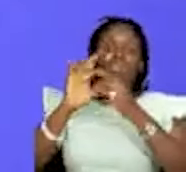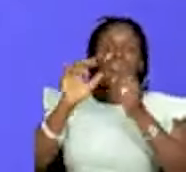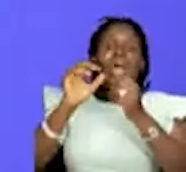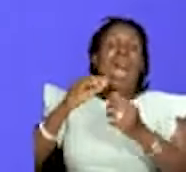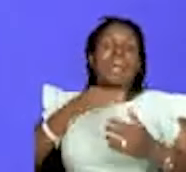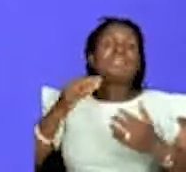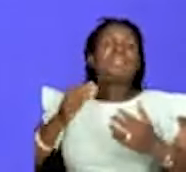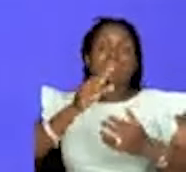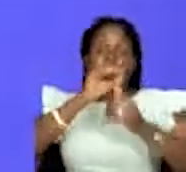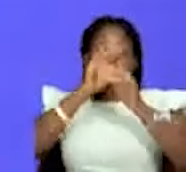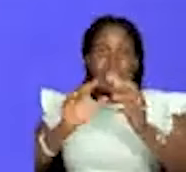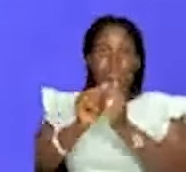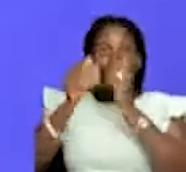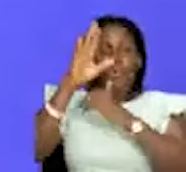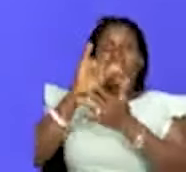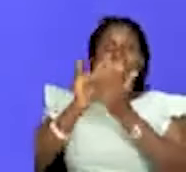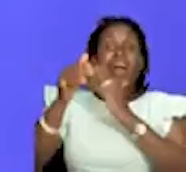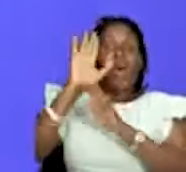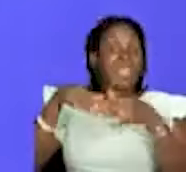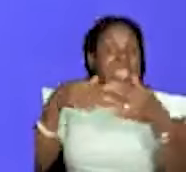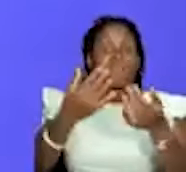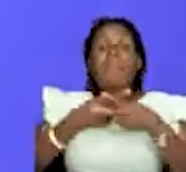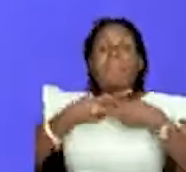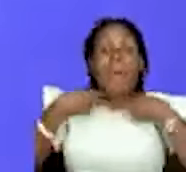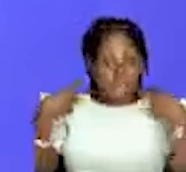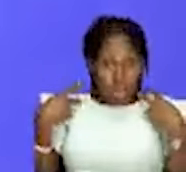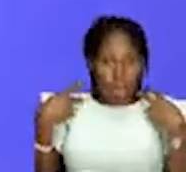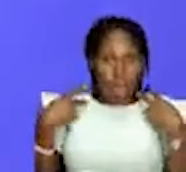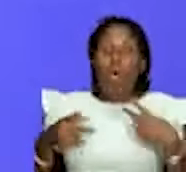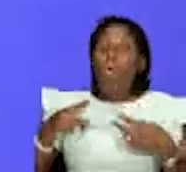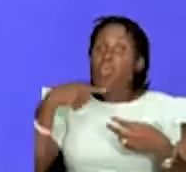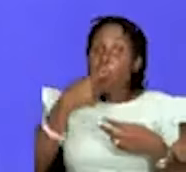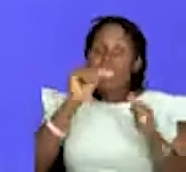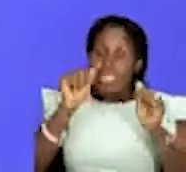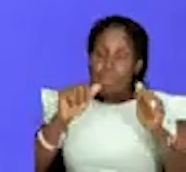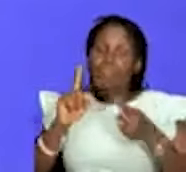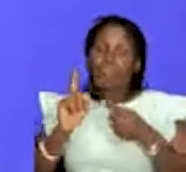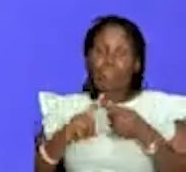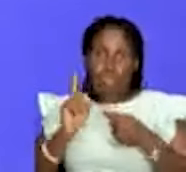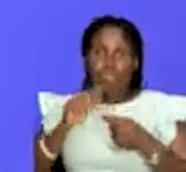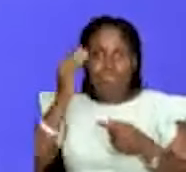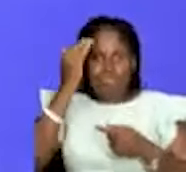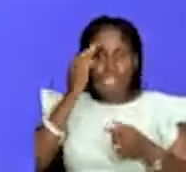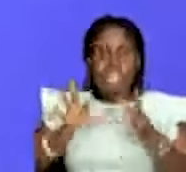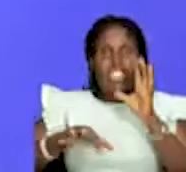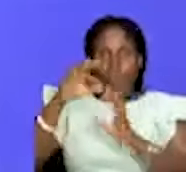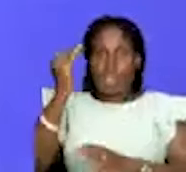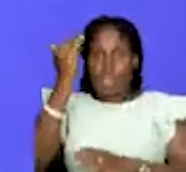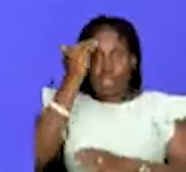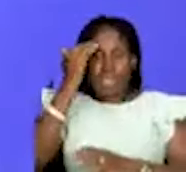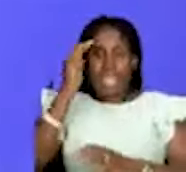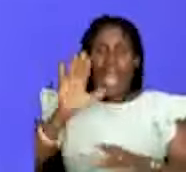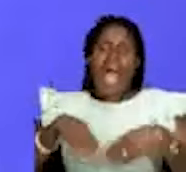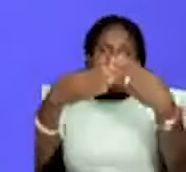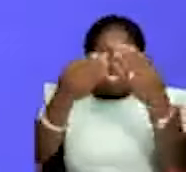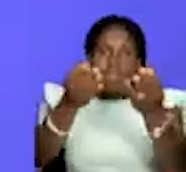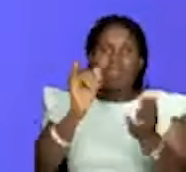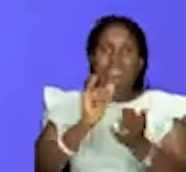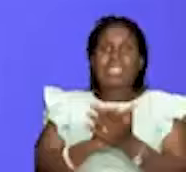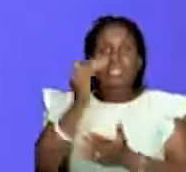the sacrifice of alignment, is able to distill spiritual knowledge and serve you with knowledge that is